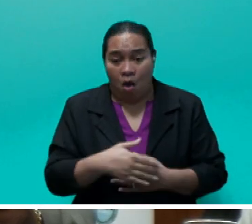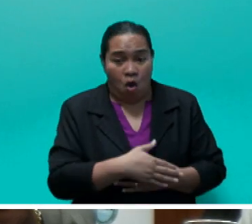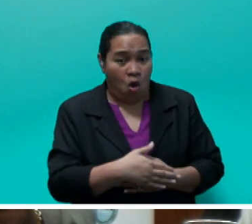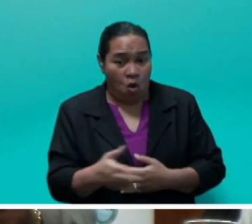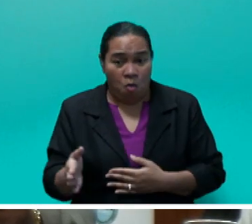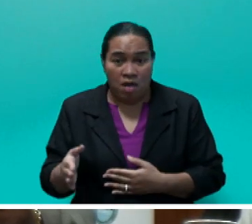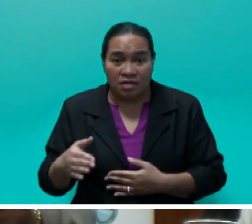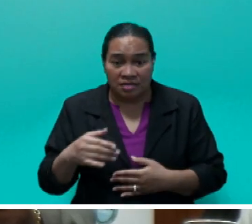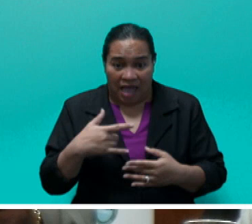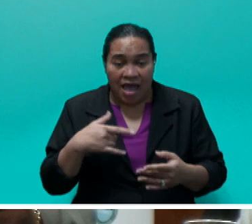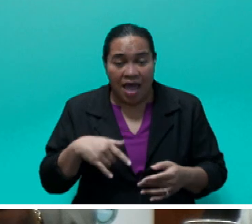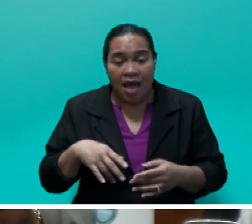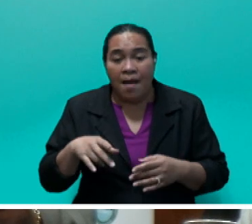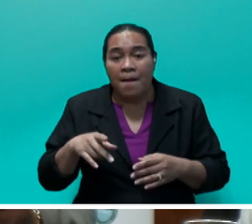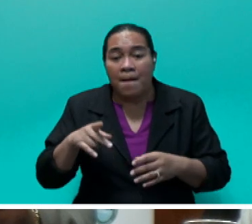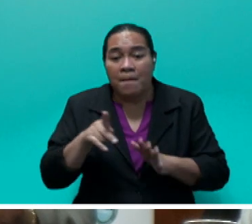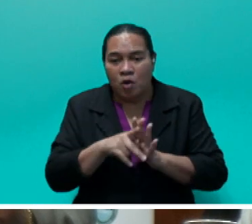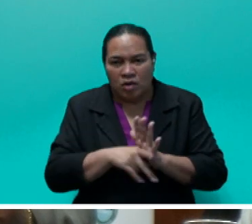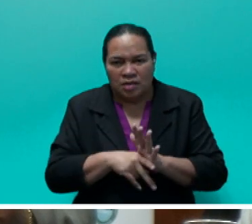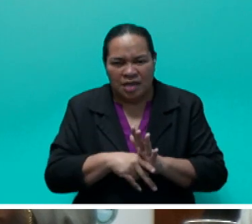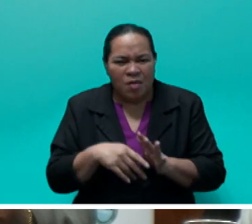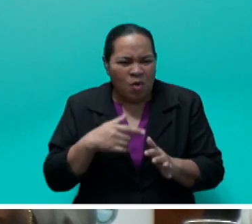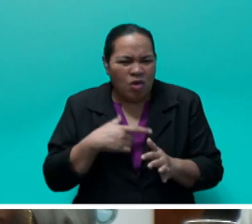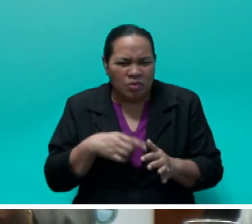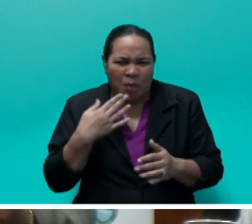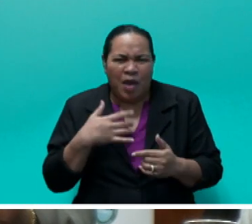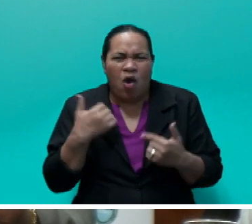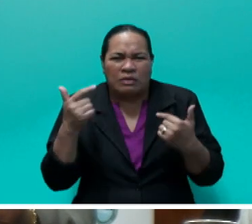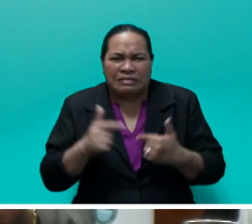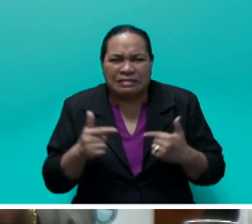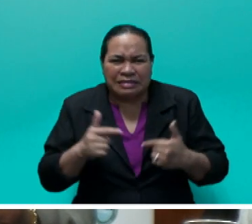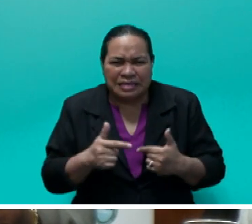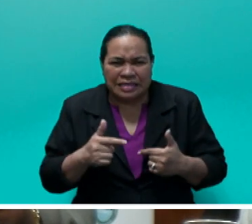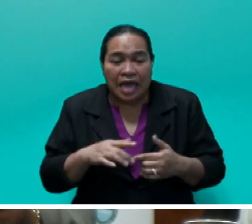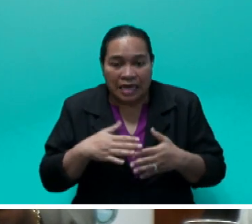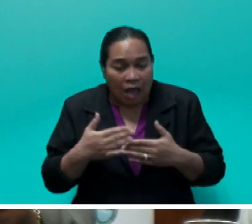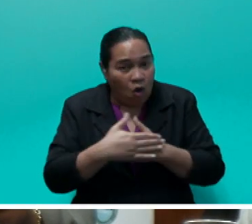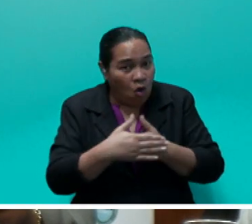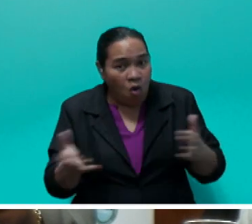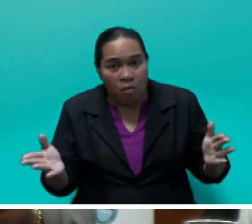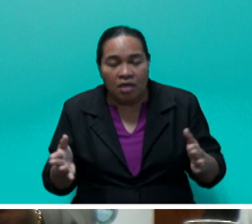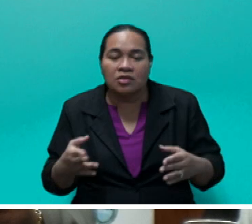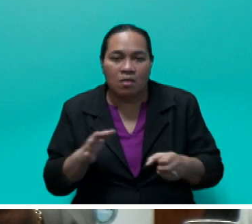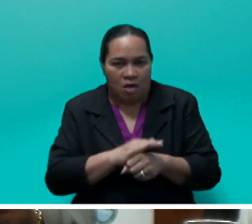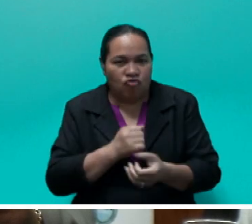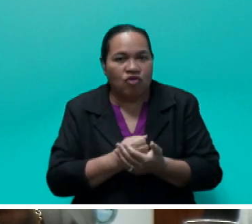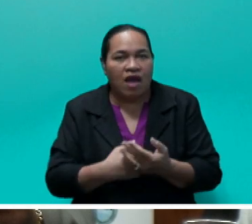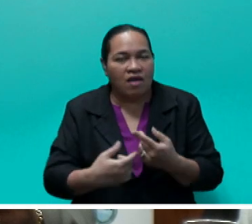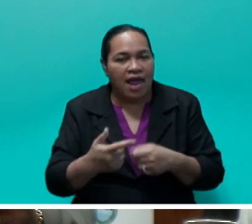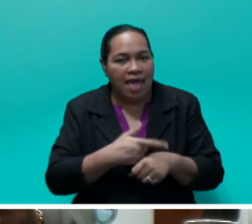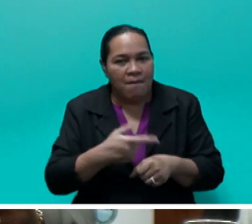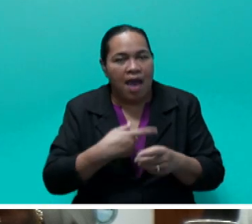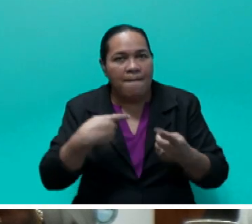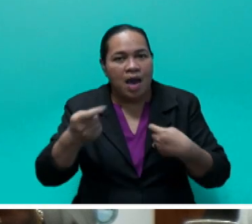policy has eliminated isolation issues, ensuring good connections to labor and markets. In